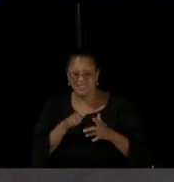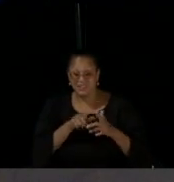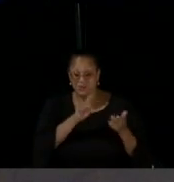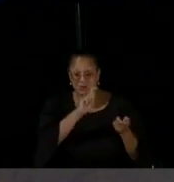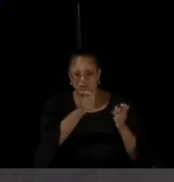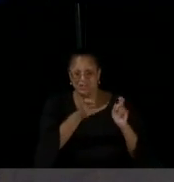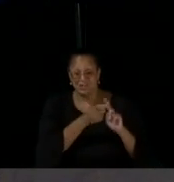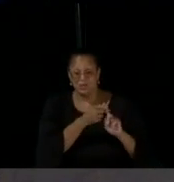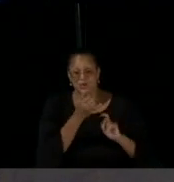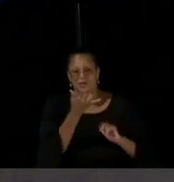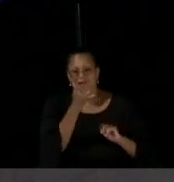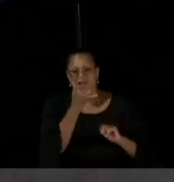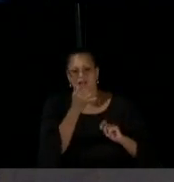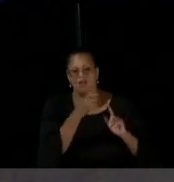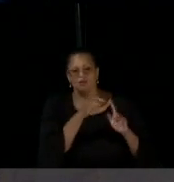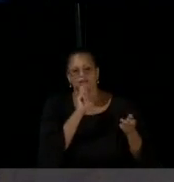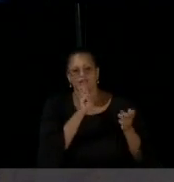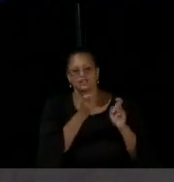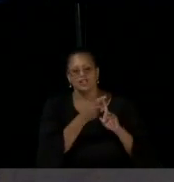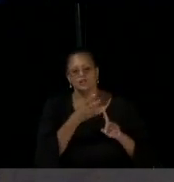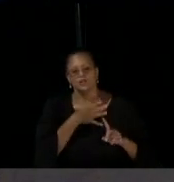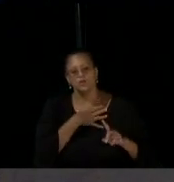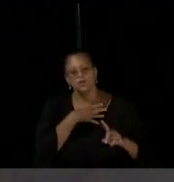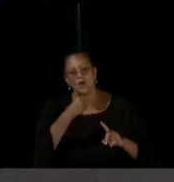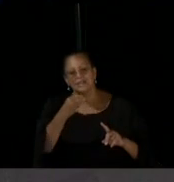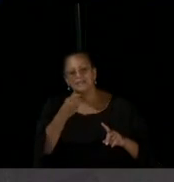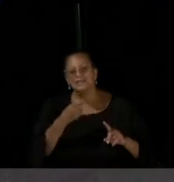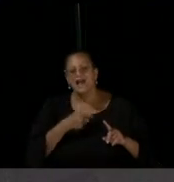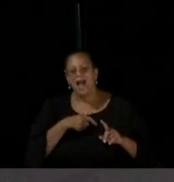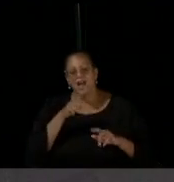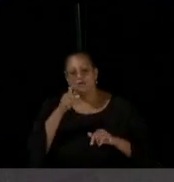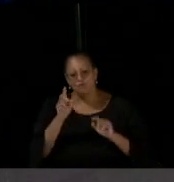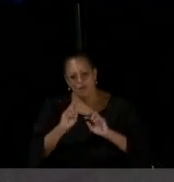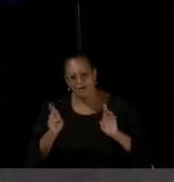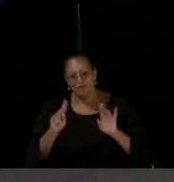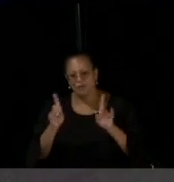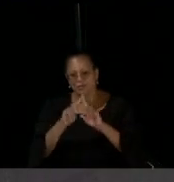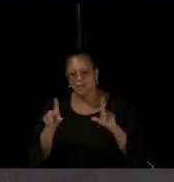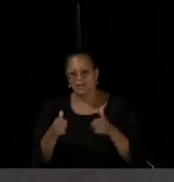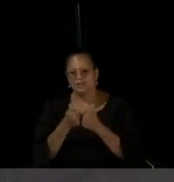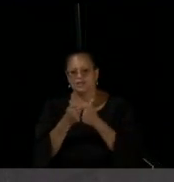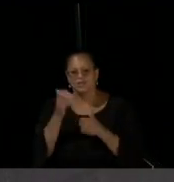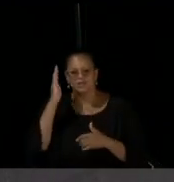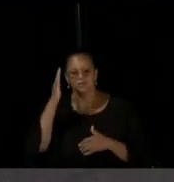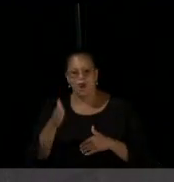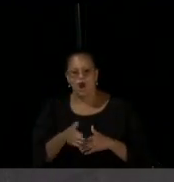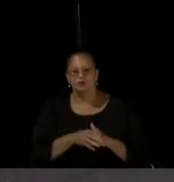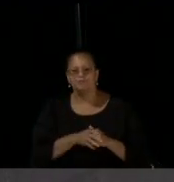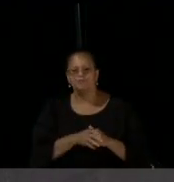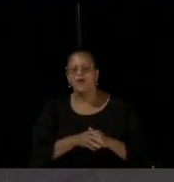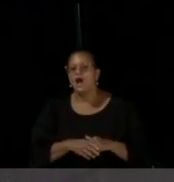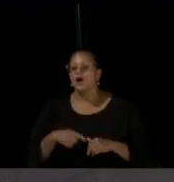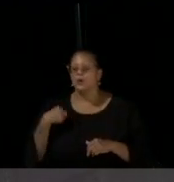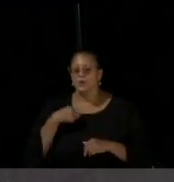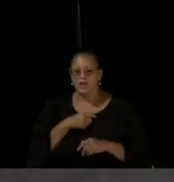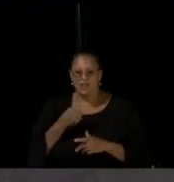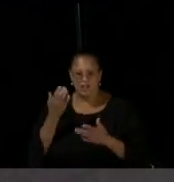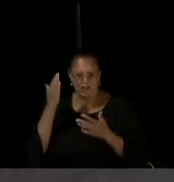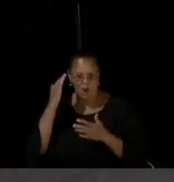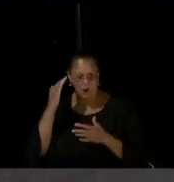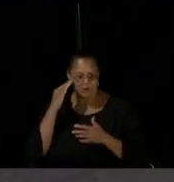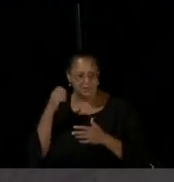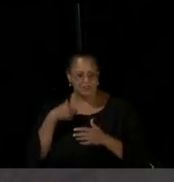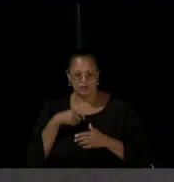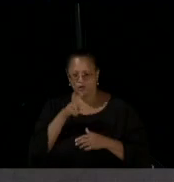from yellow to white, ready to take on the challenges of tomorrow. But we know that the journey doesn't end